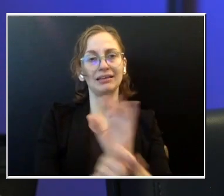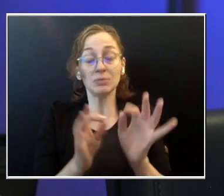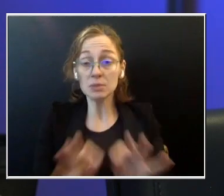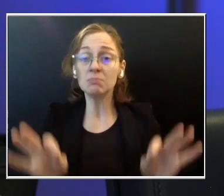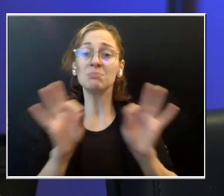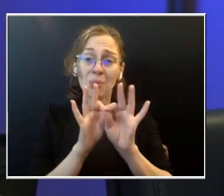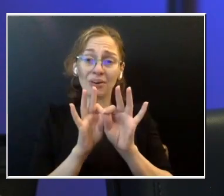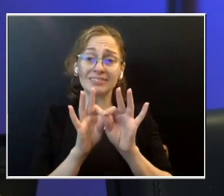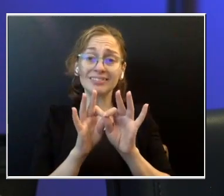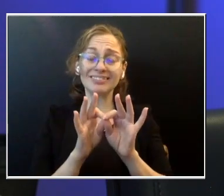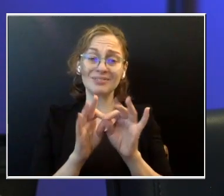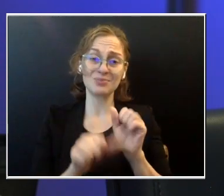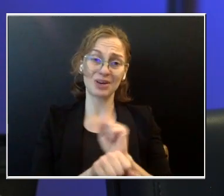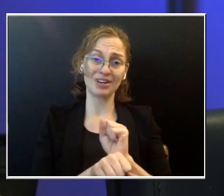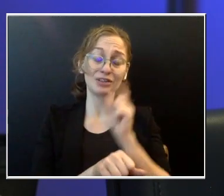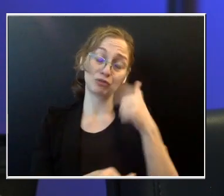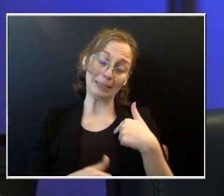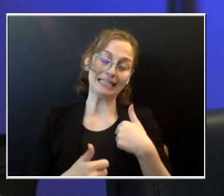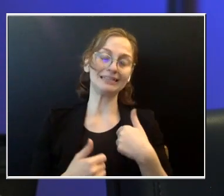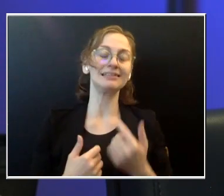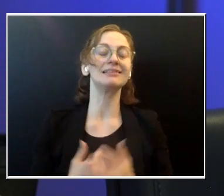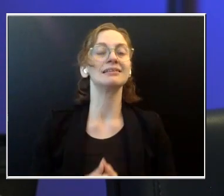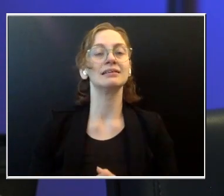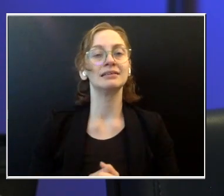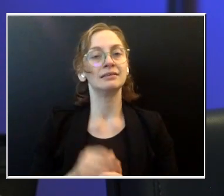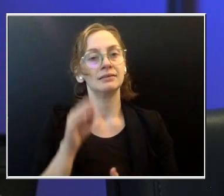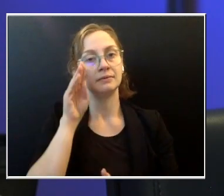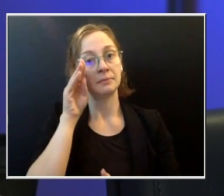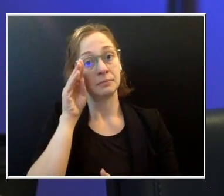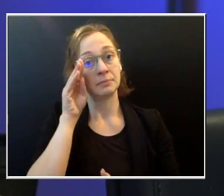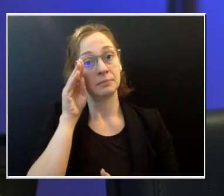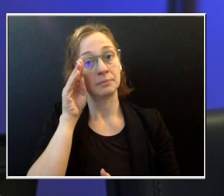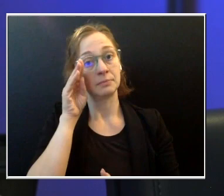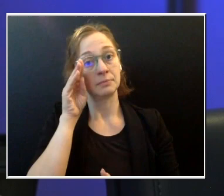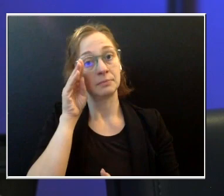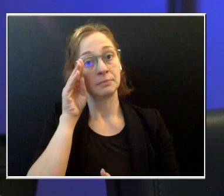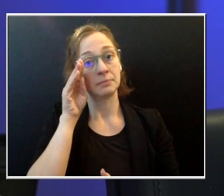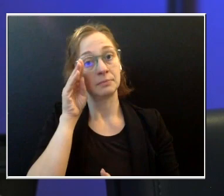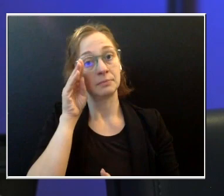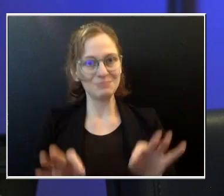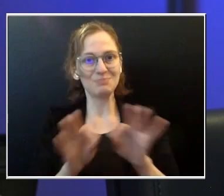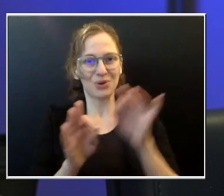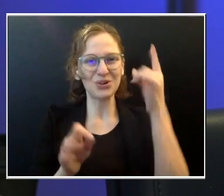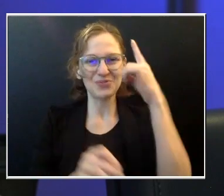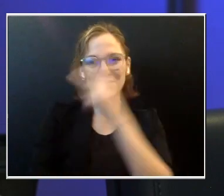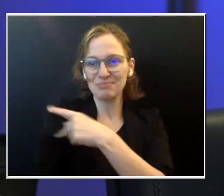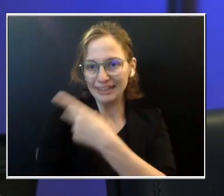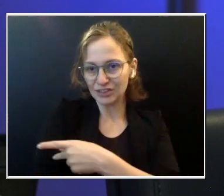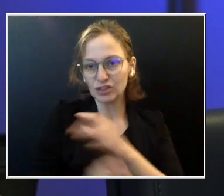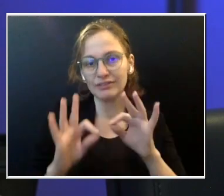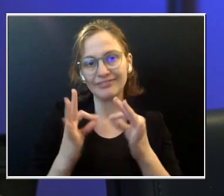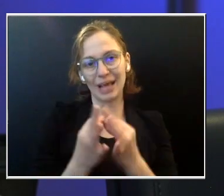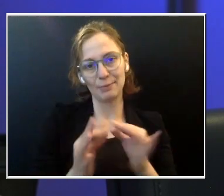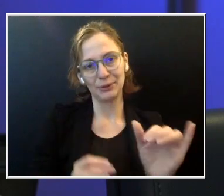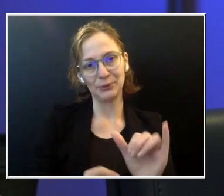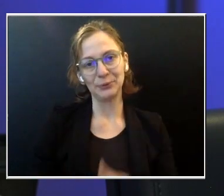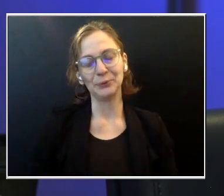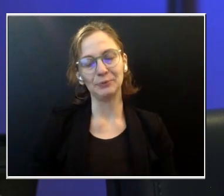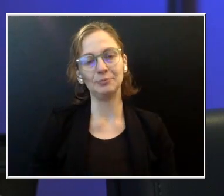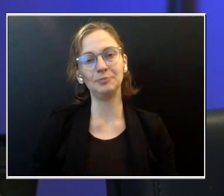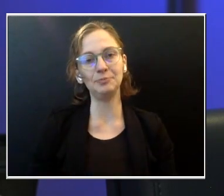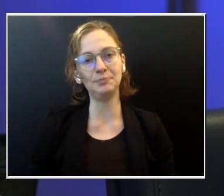and I felt like it was important to the patients and families I worked with. And yet I knew